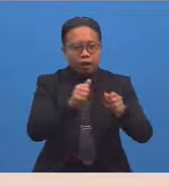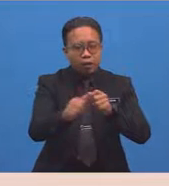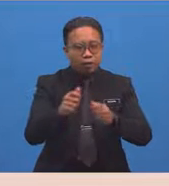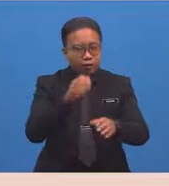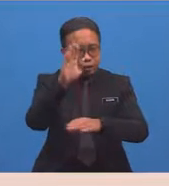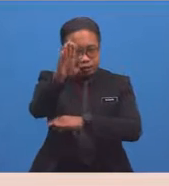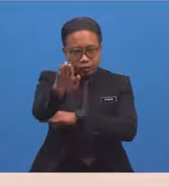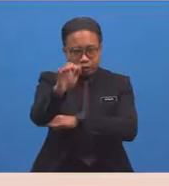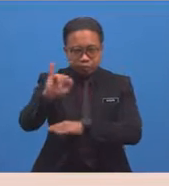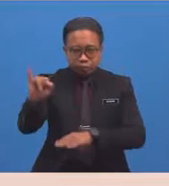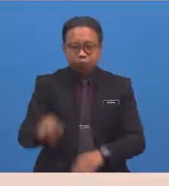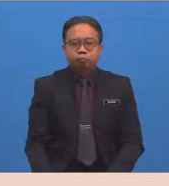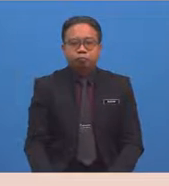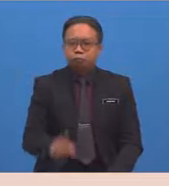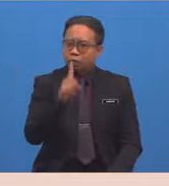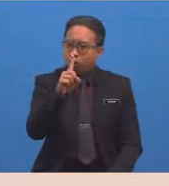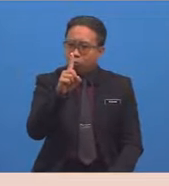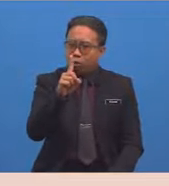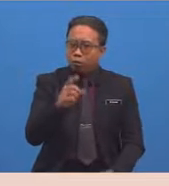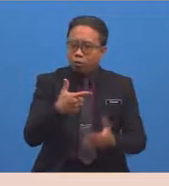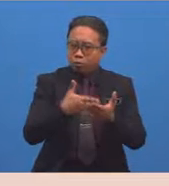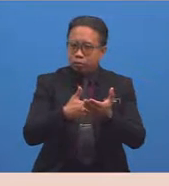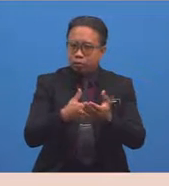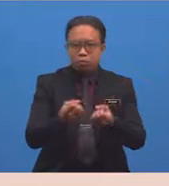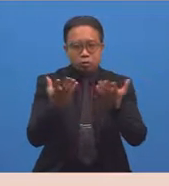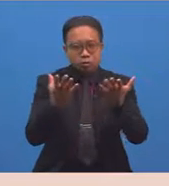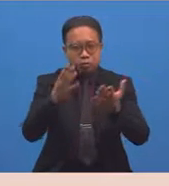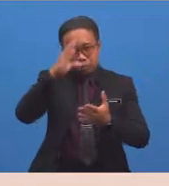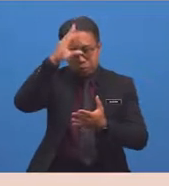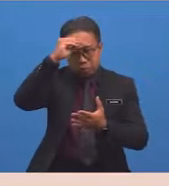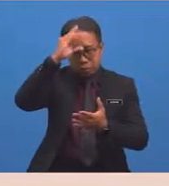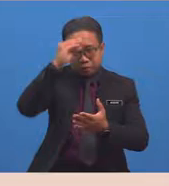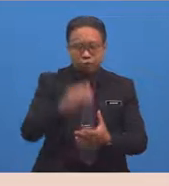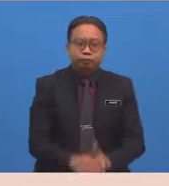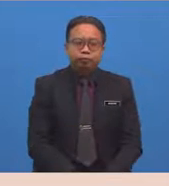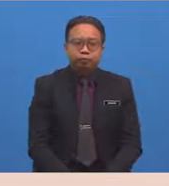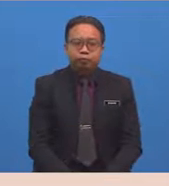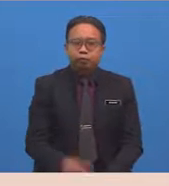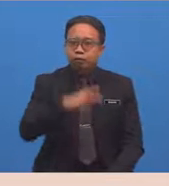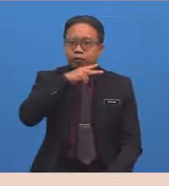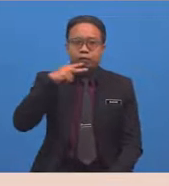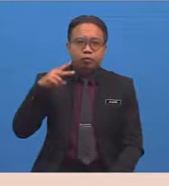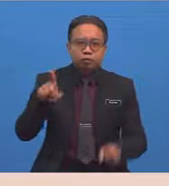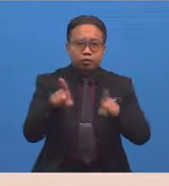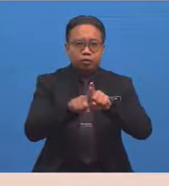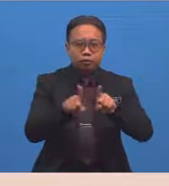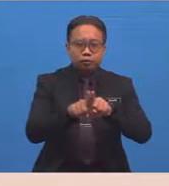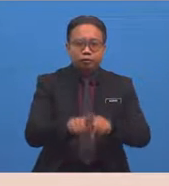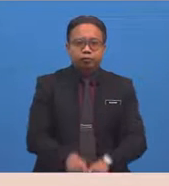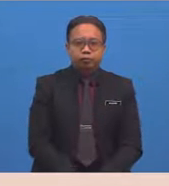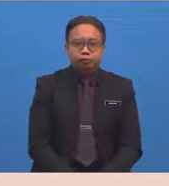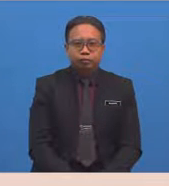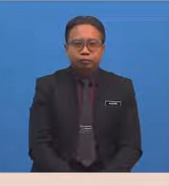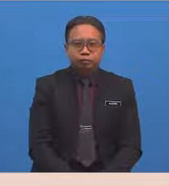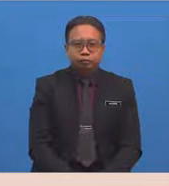would realize that there are more than one boy in the situation. Therefore, the verb remains the same. You pretty